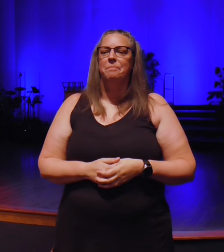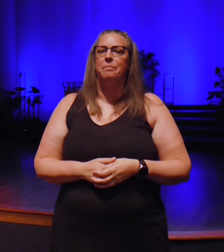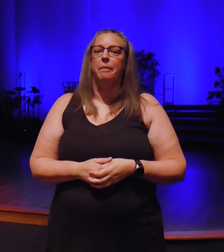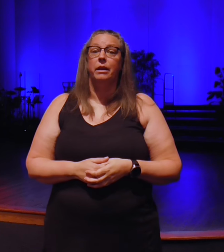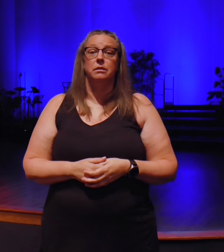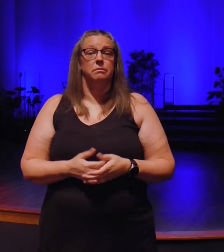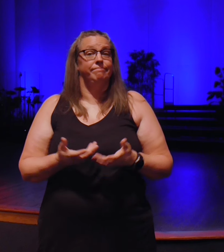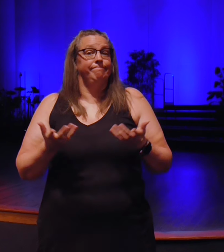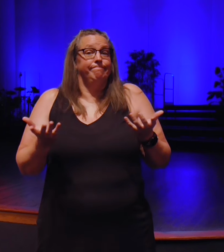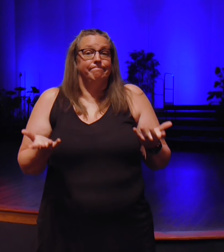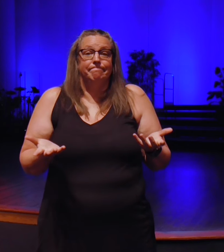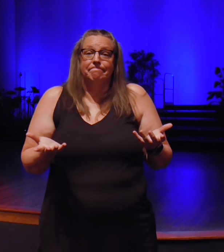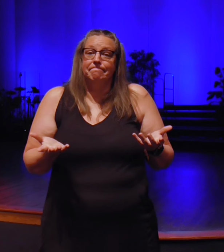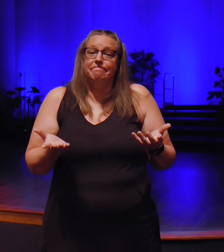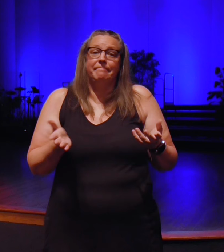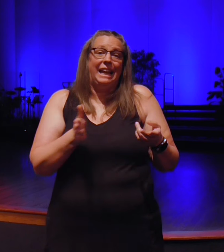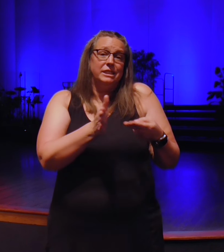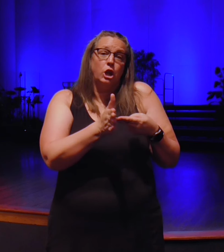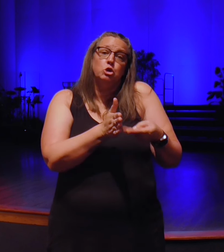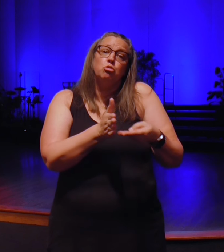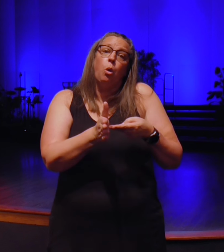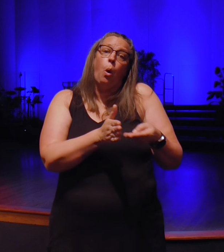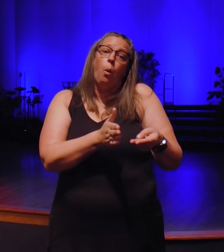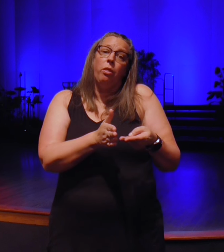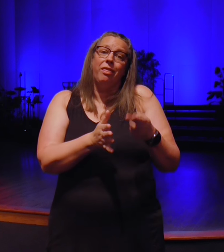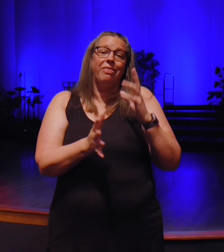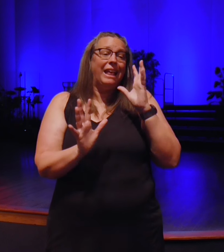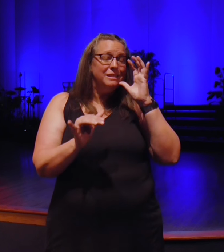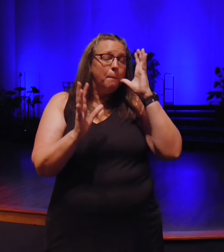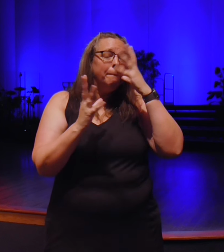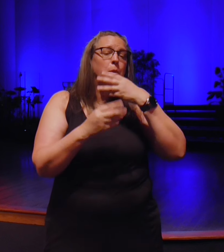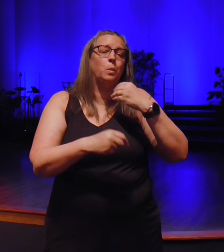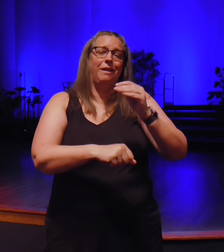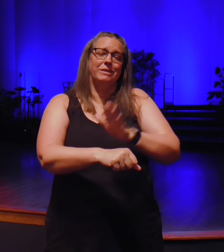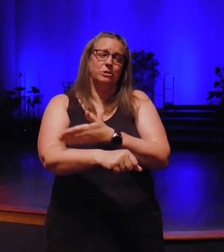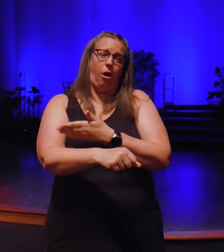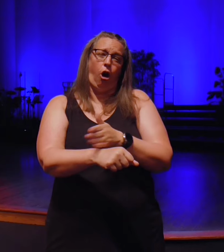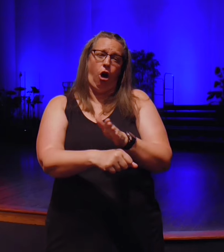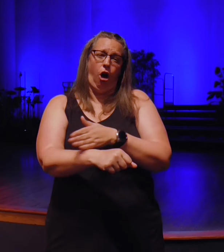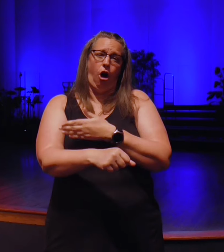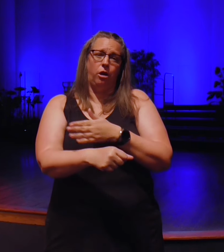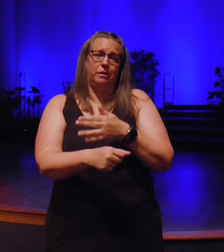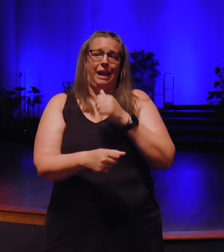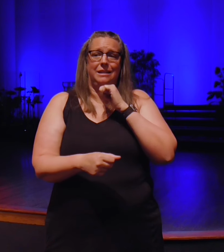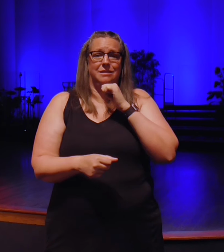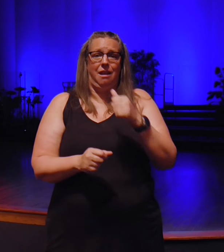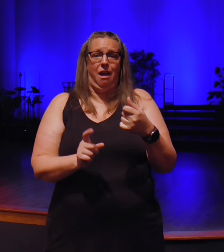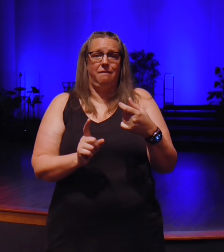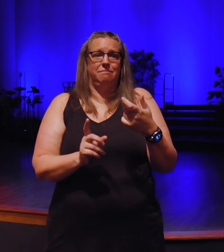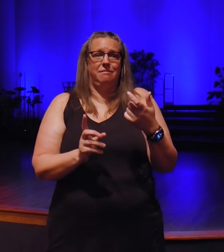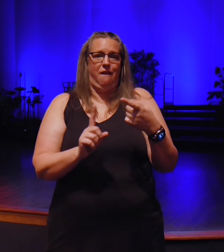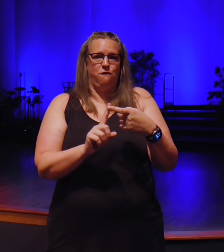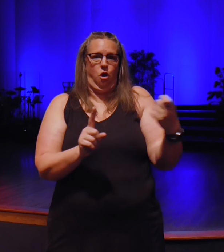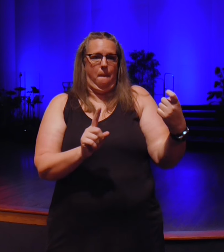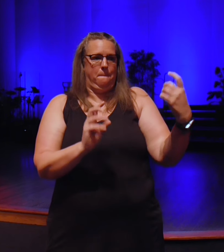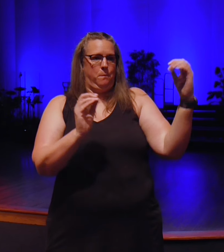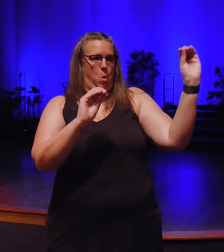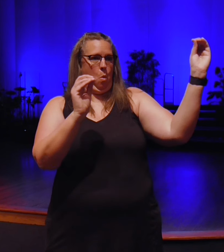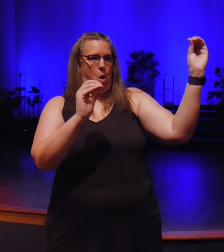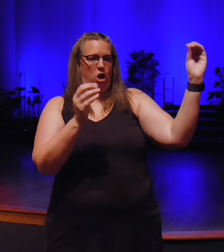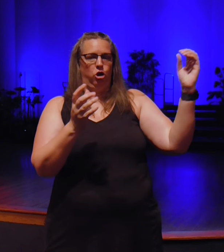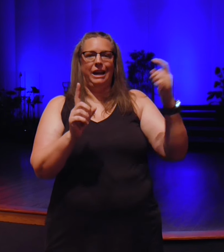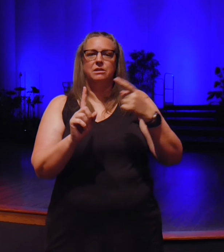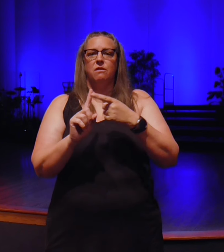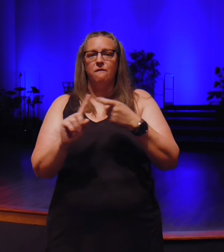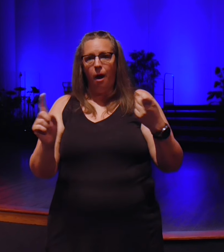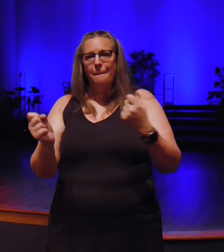But there was this truth, and isn't that the beauty of a song? It doesn't come from nowhere. It comes from